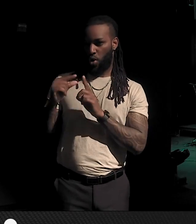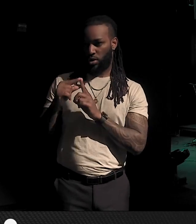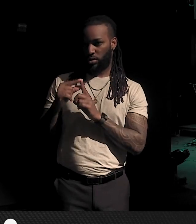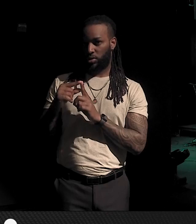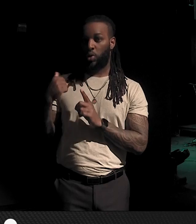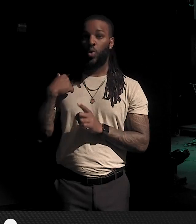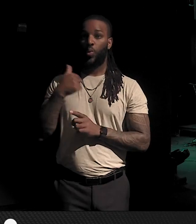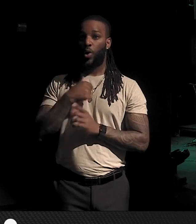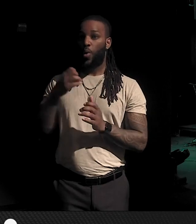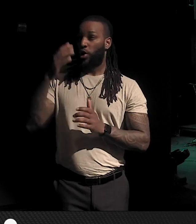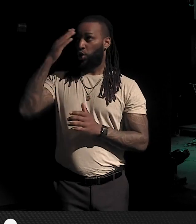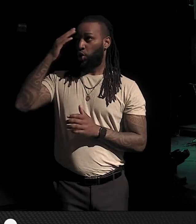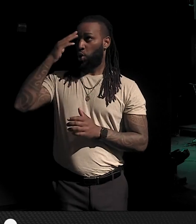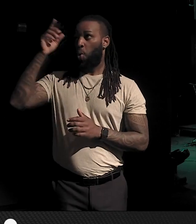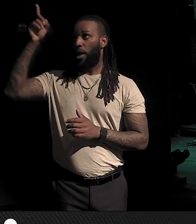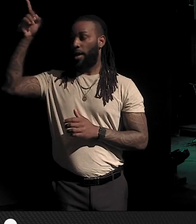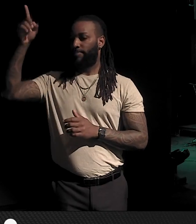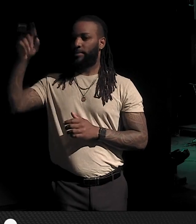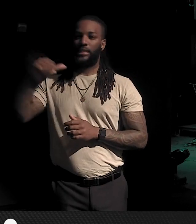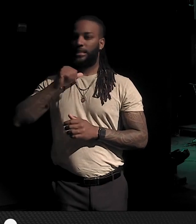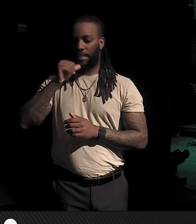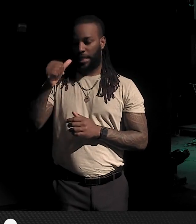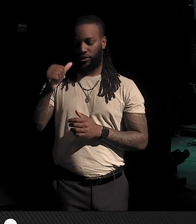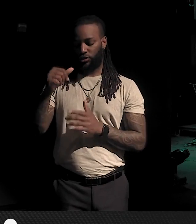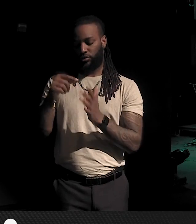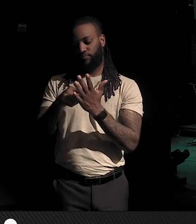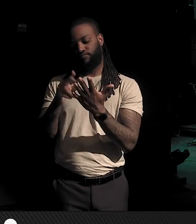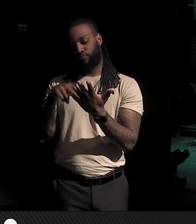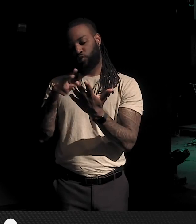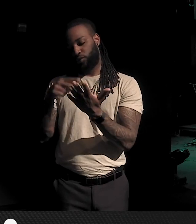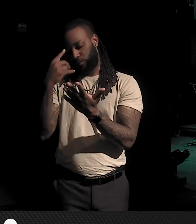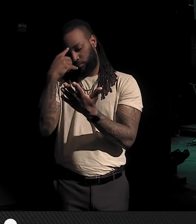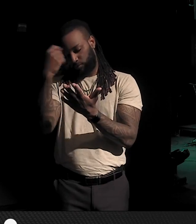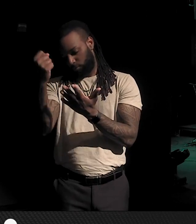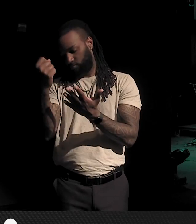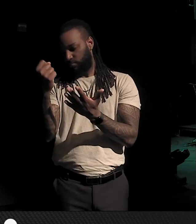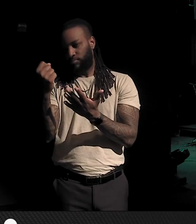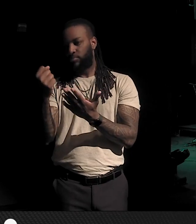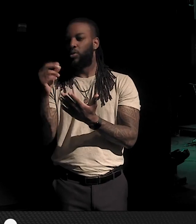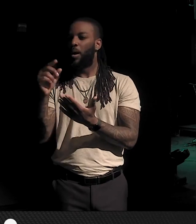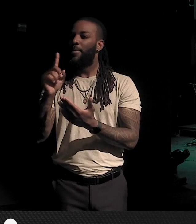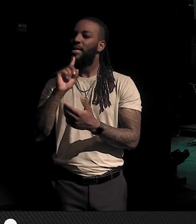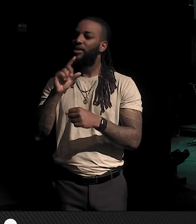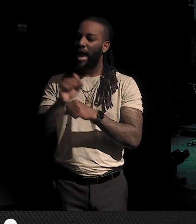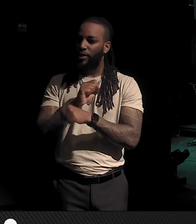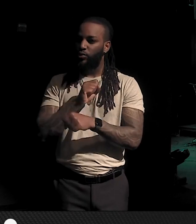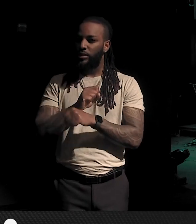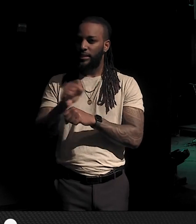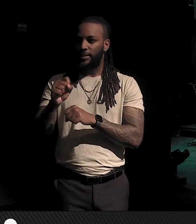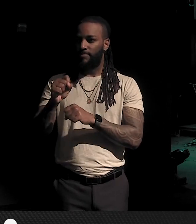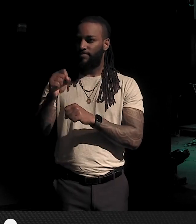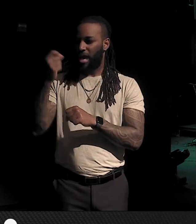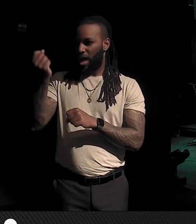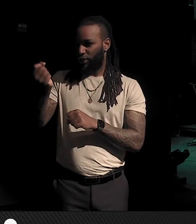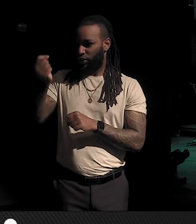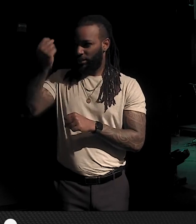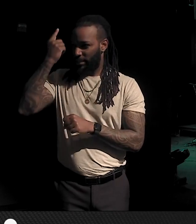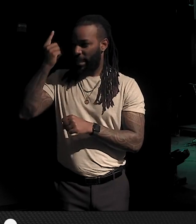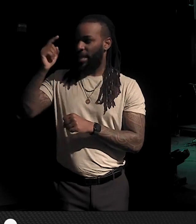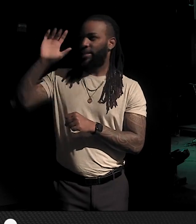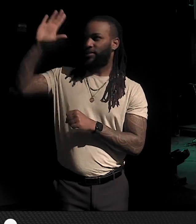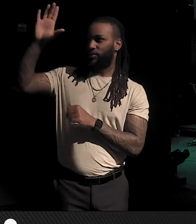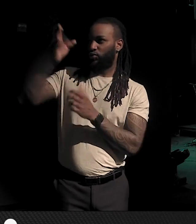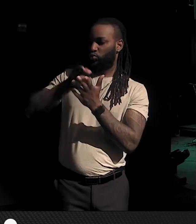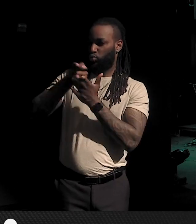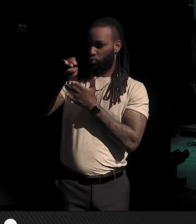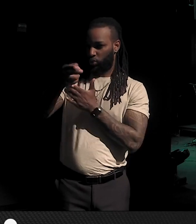to know the Word, not just to know about it, but to actually begin to metabolize the truth of this